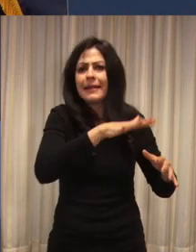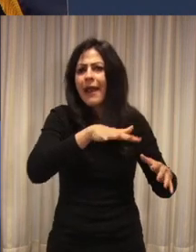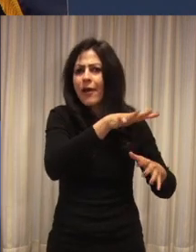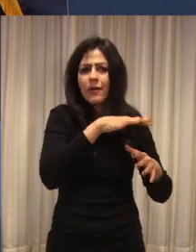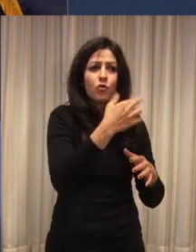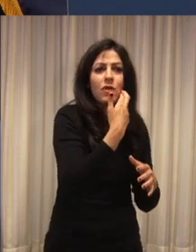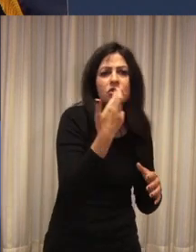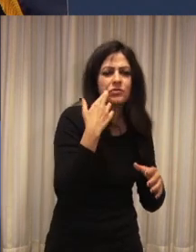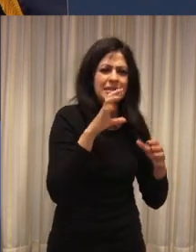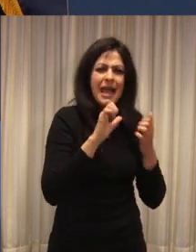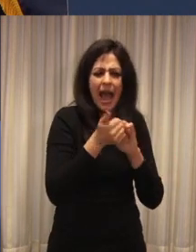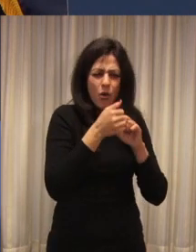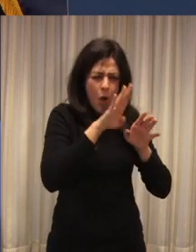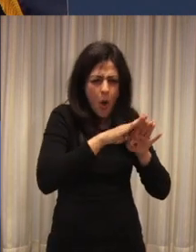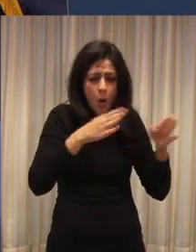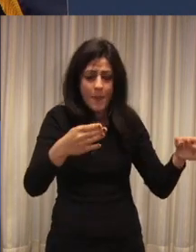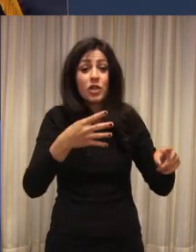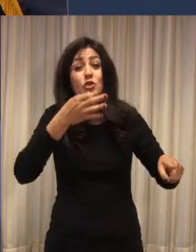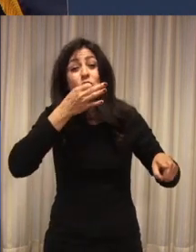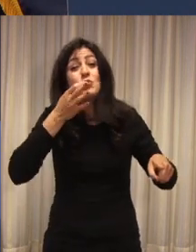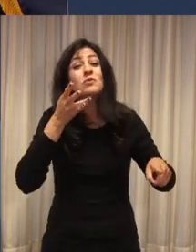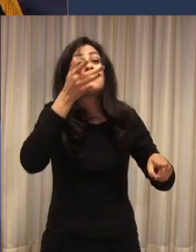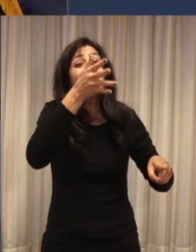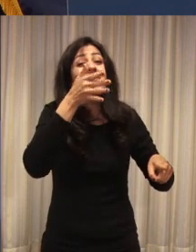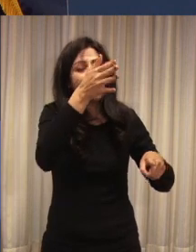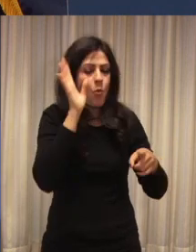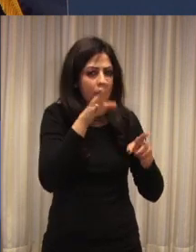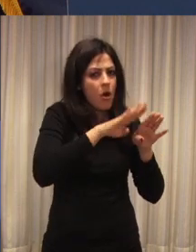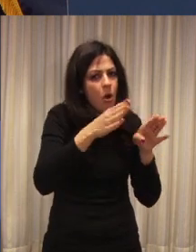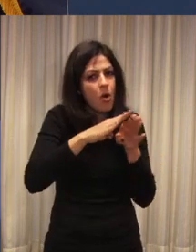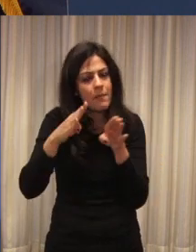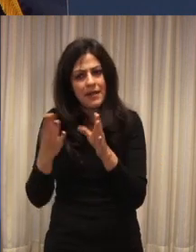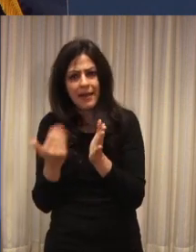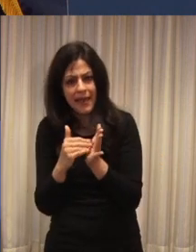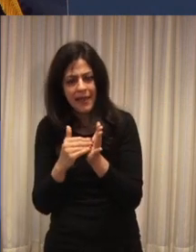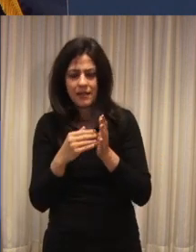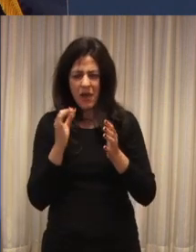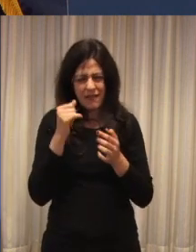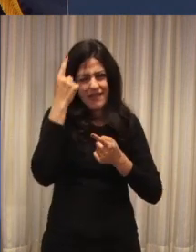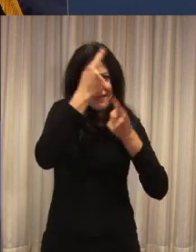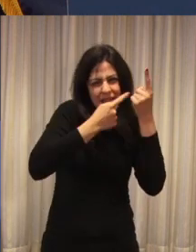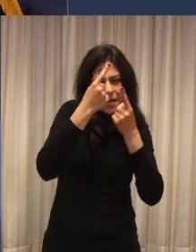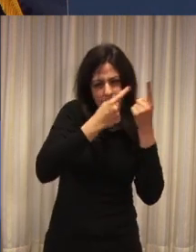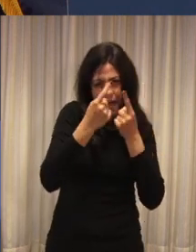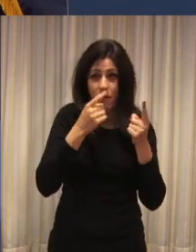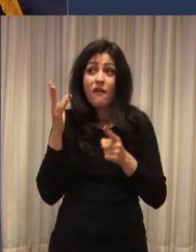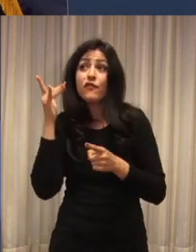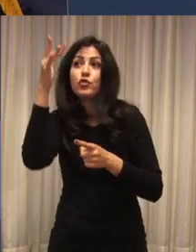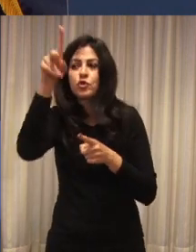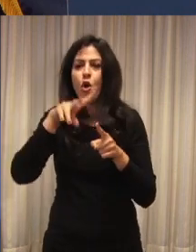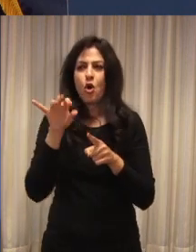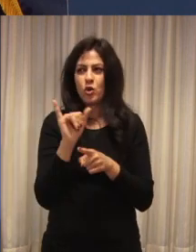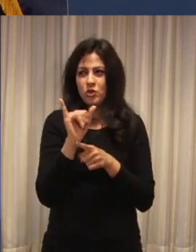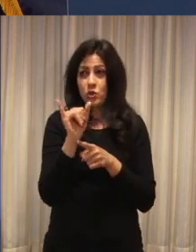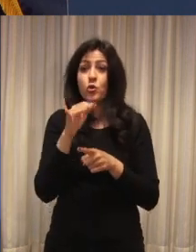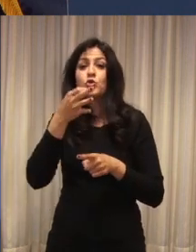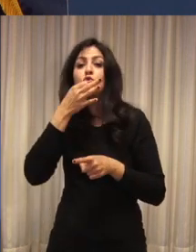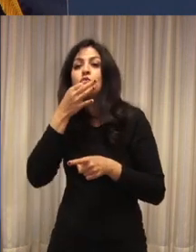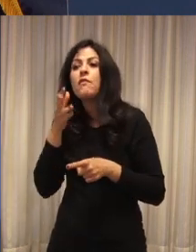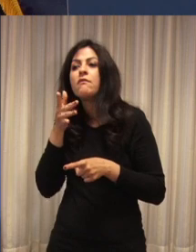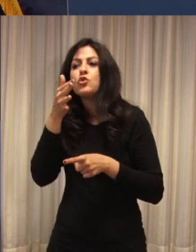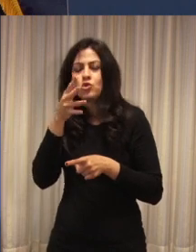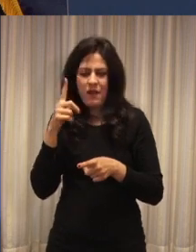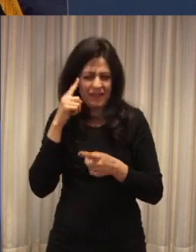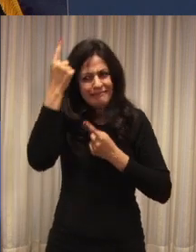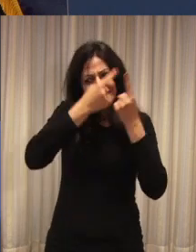our restaurants and our retail. We need to do both tactical things and strategic things at the same time, and we need to do them quickly, we